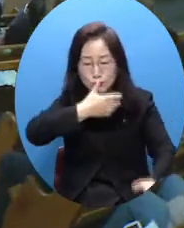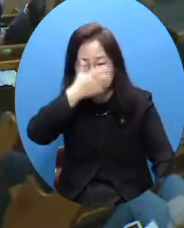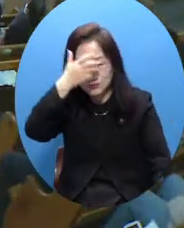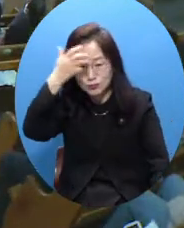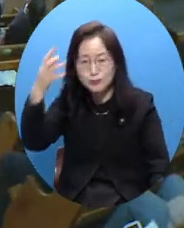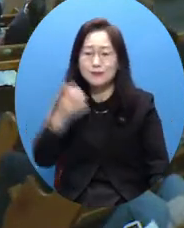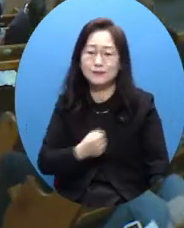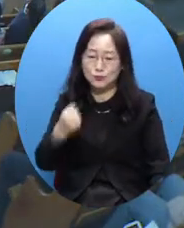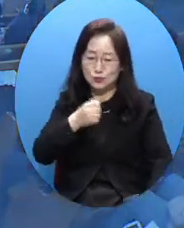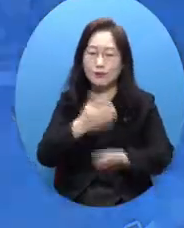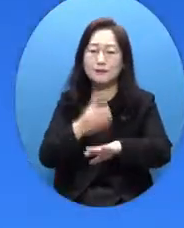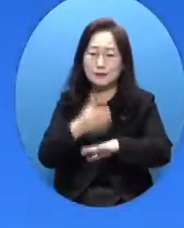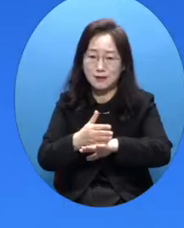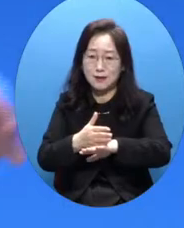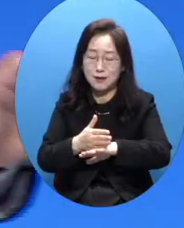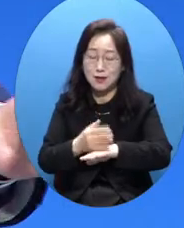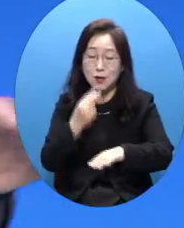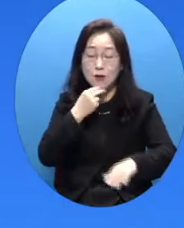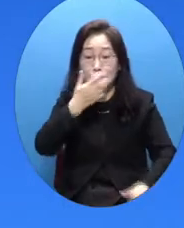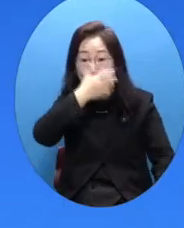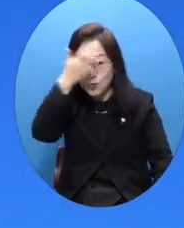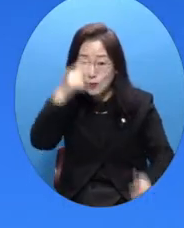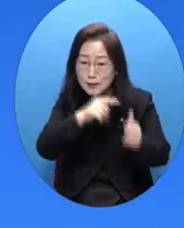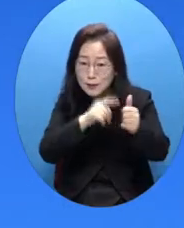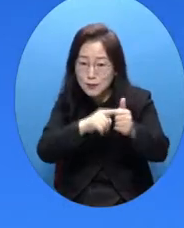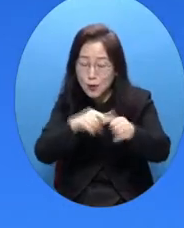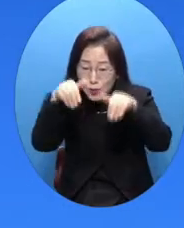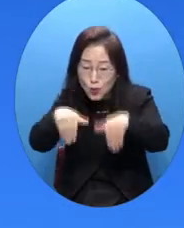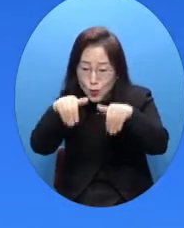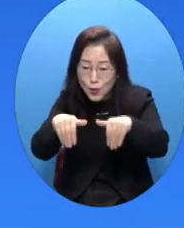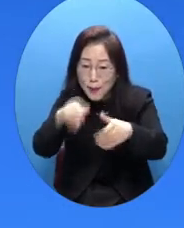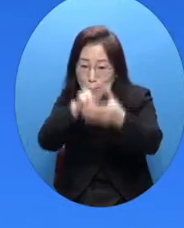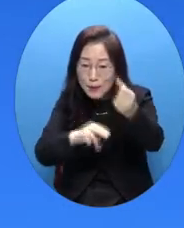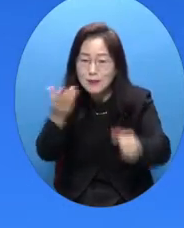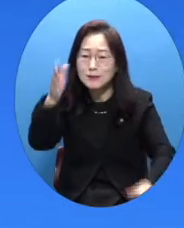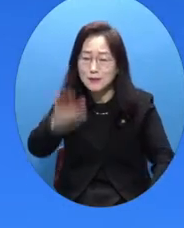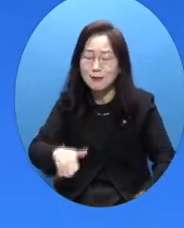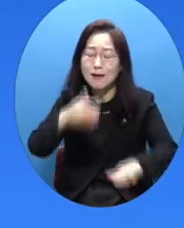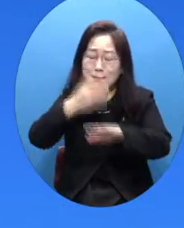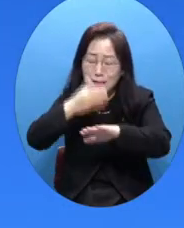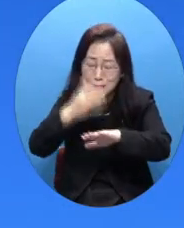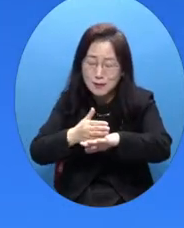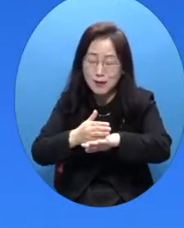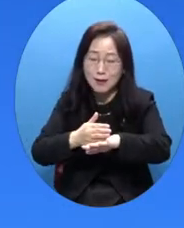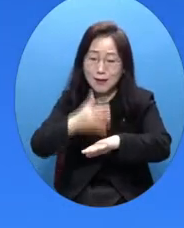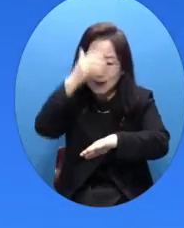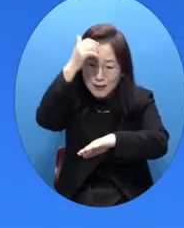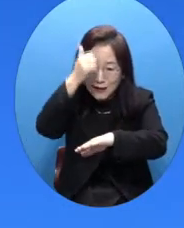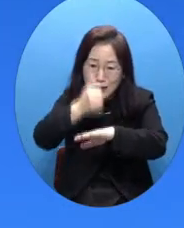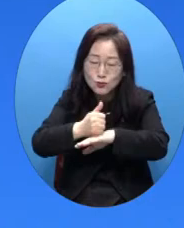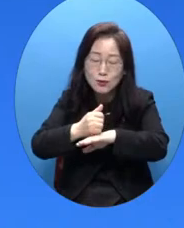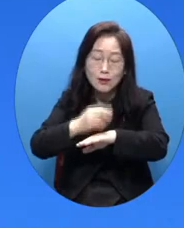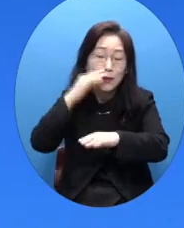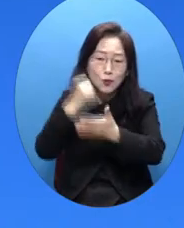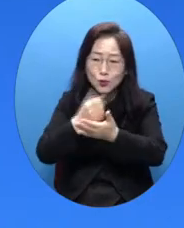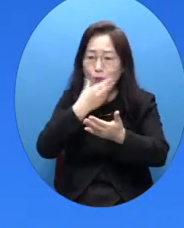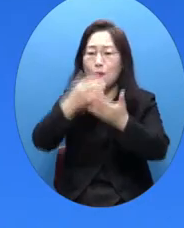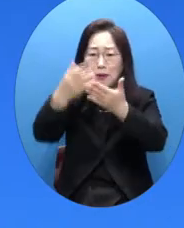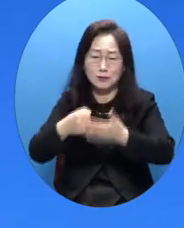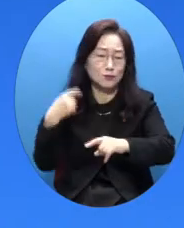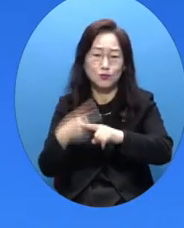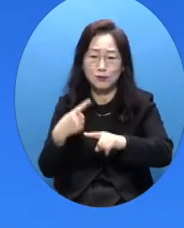tried he gave thanks to God in that kind of situation even just was the soul as a slave he gave things to God and lived a prosperous